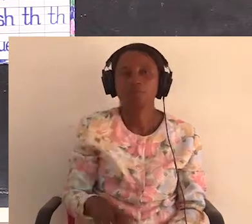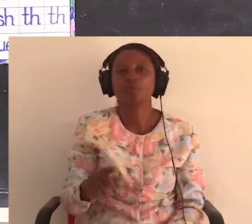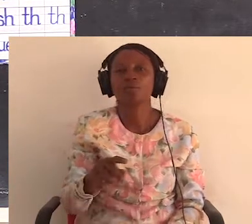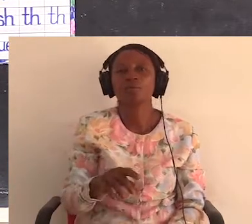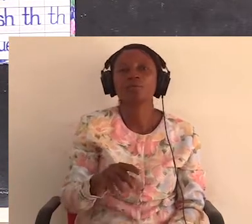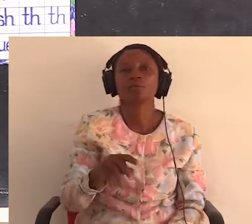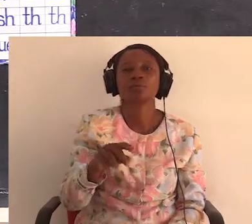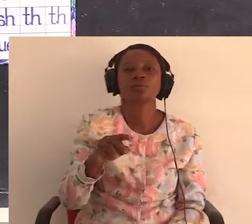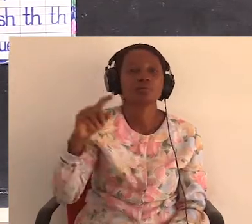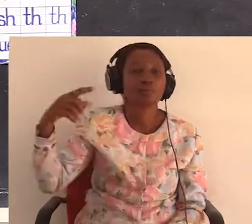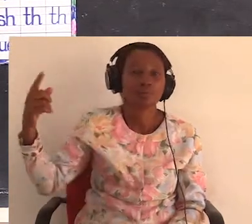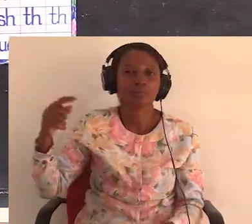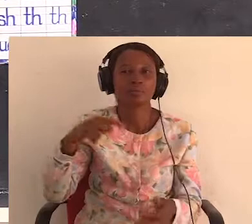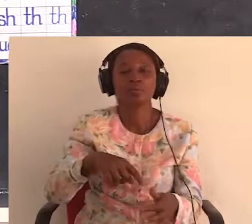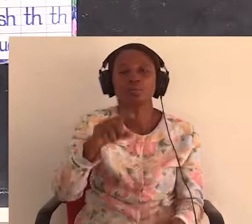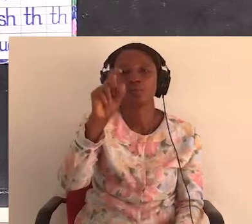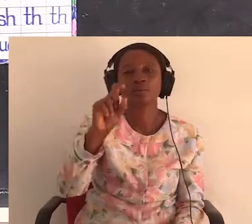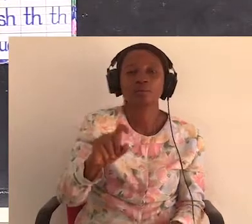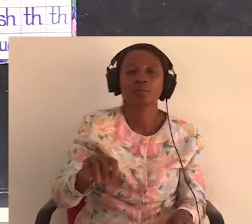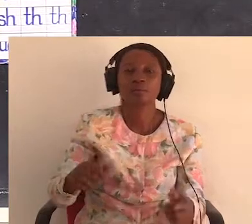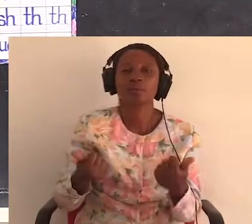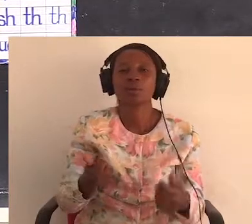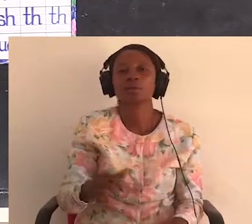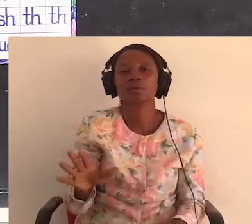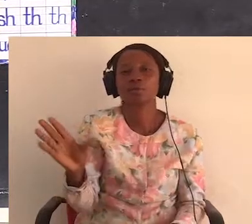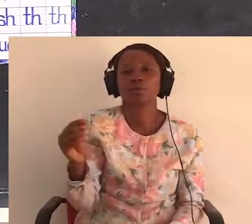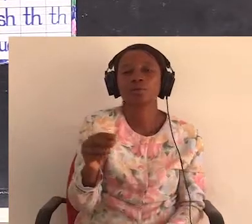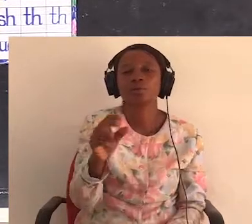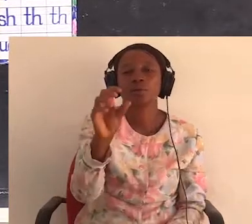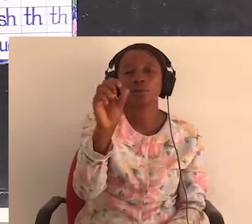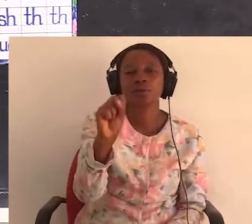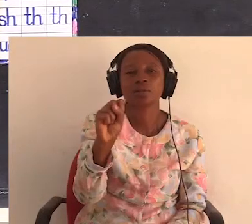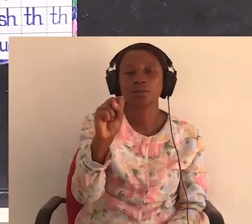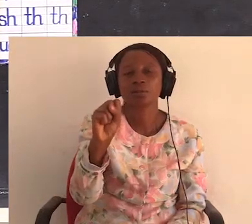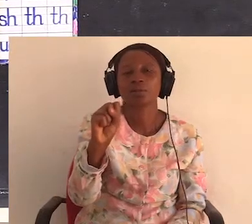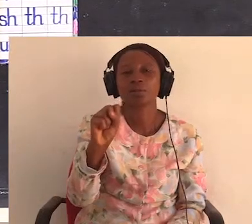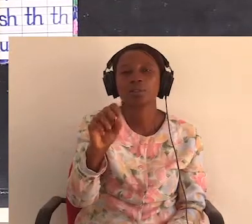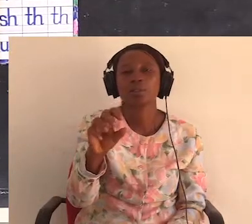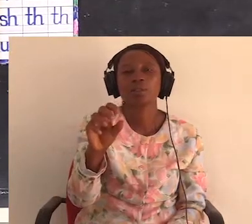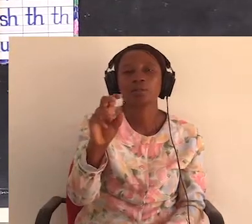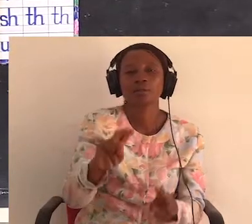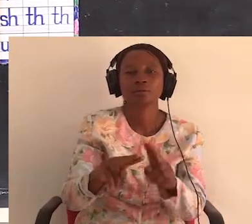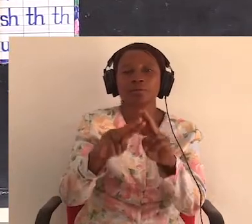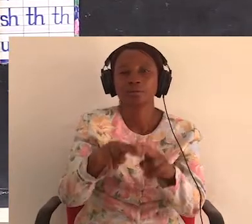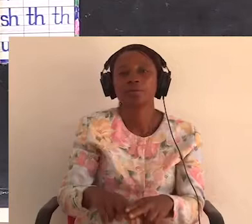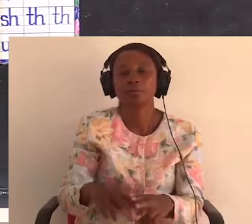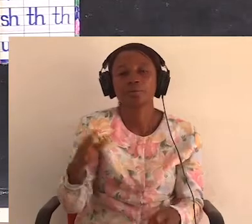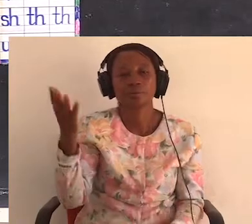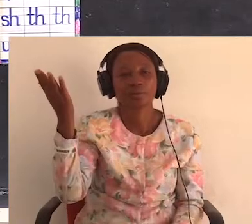words. Now, let's start with S. We can say